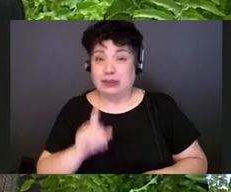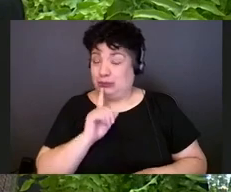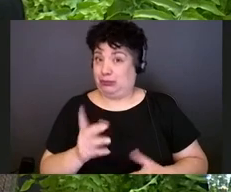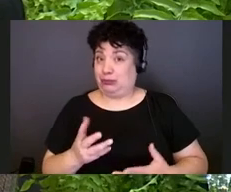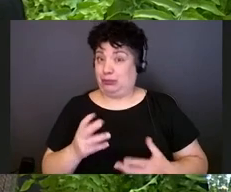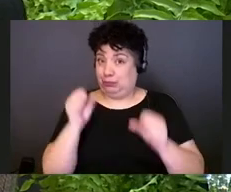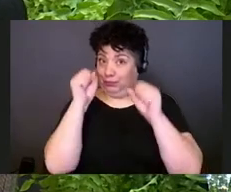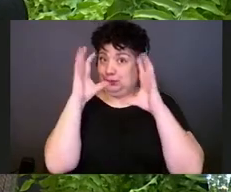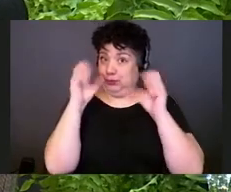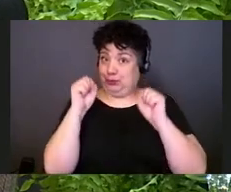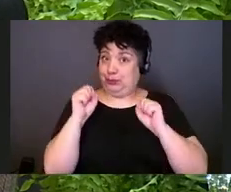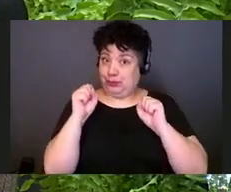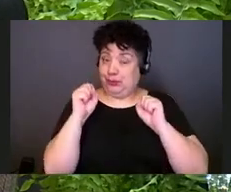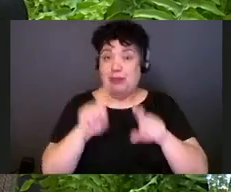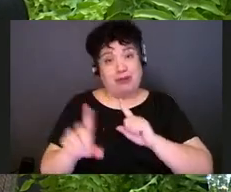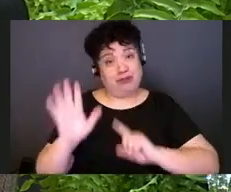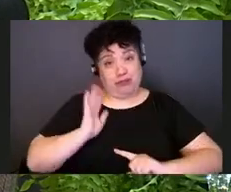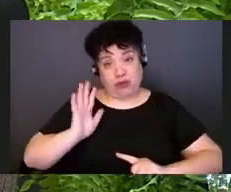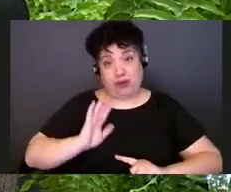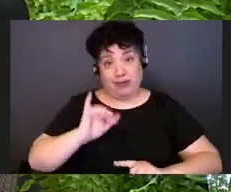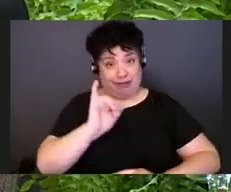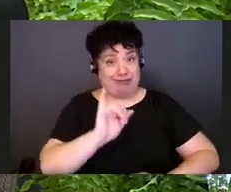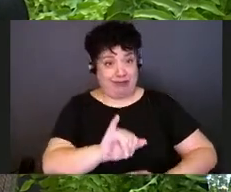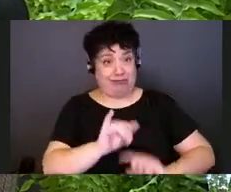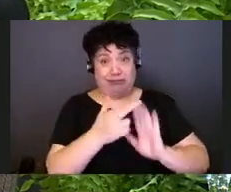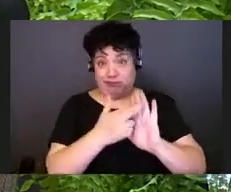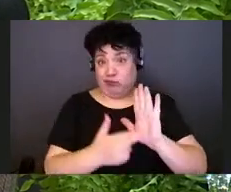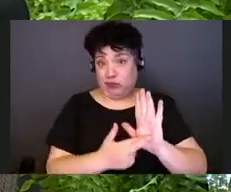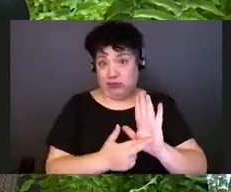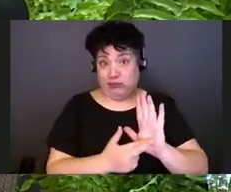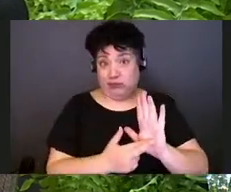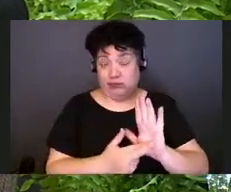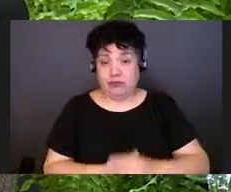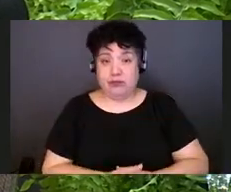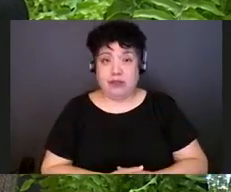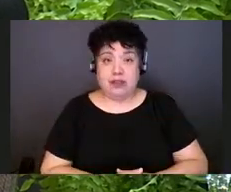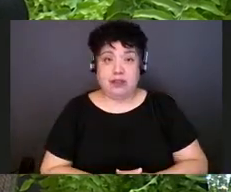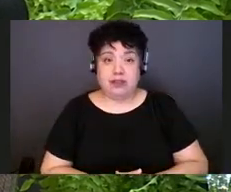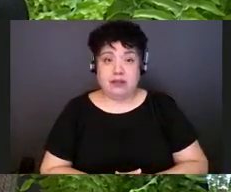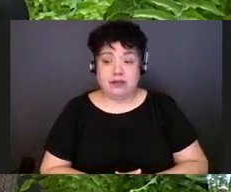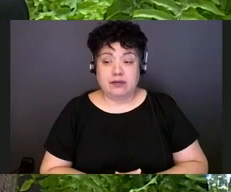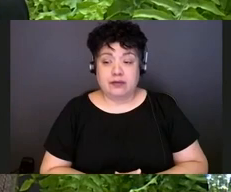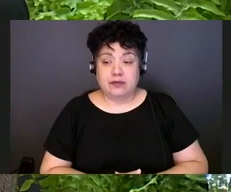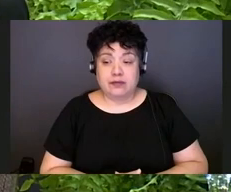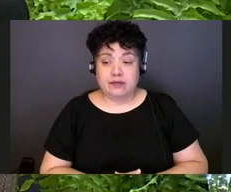way it was. And so all those...